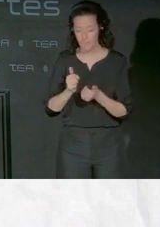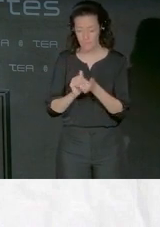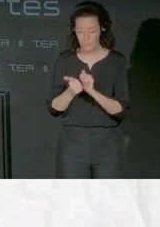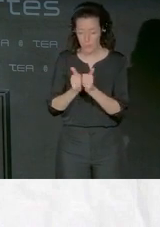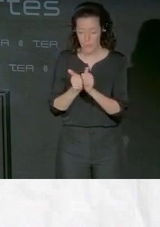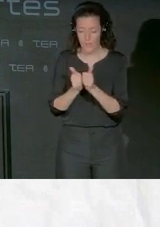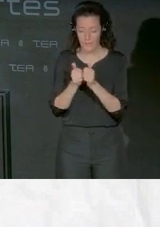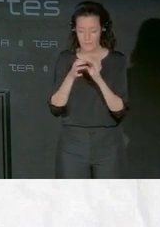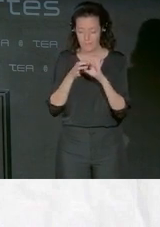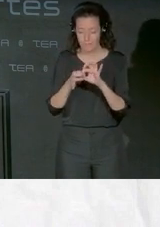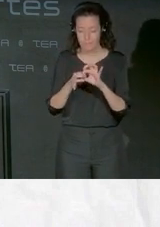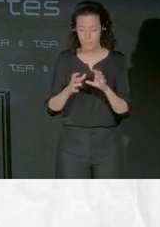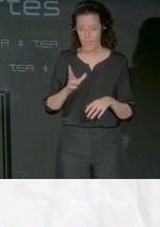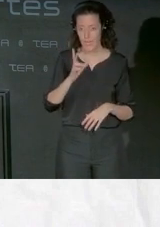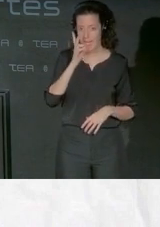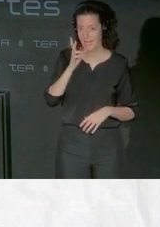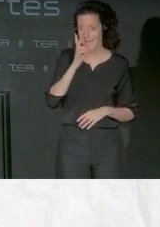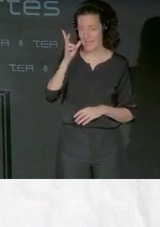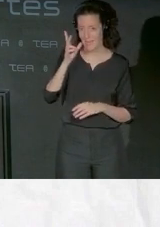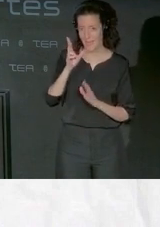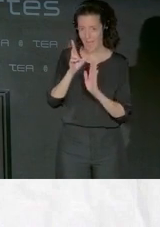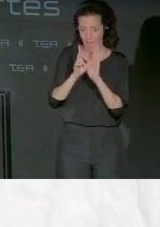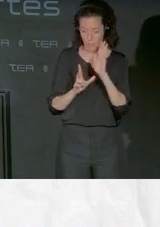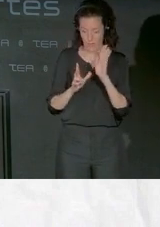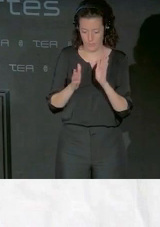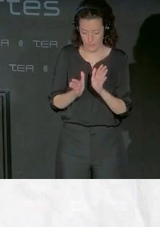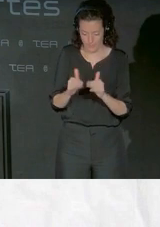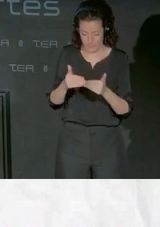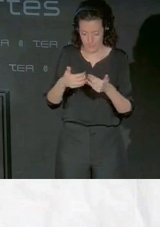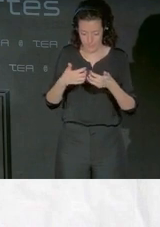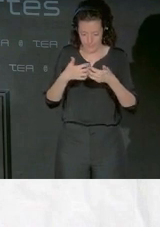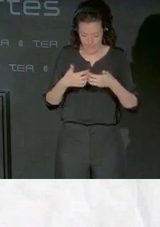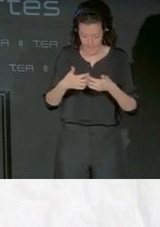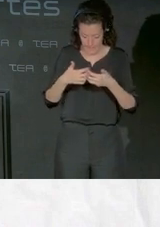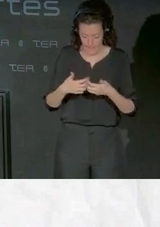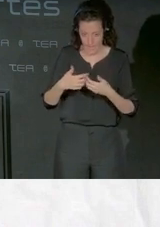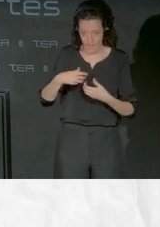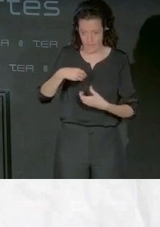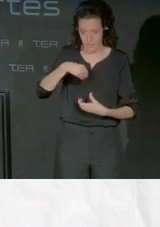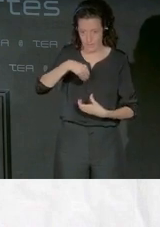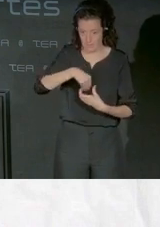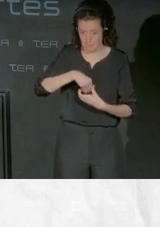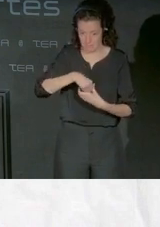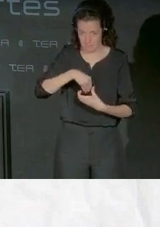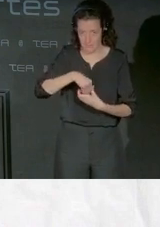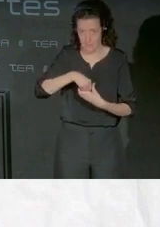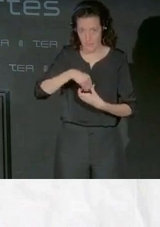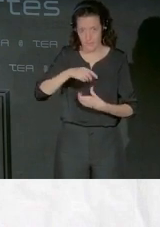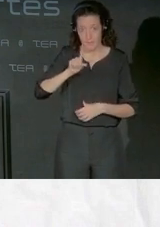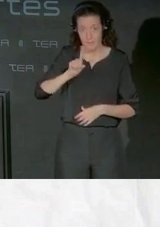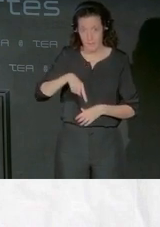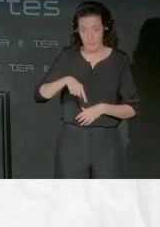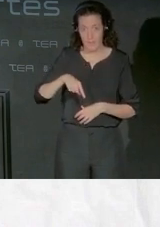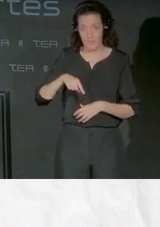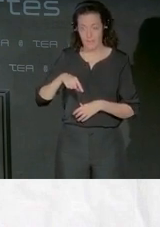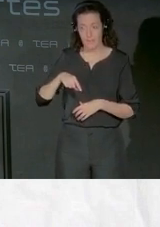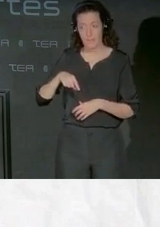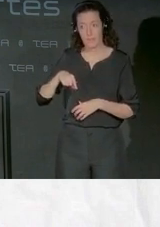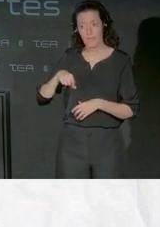impact on the environment of video games. There is a sort of voluntary agreement under the Eco-Design Directive, which is sort of curbing the,